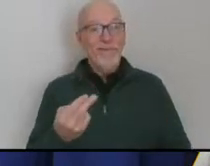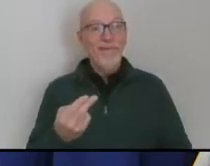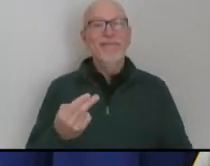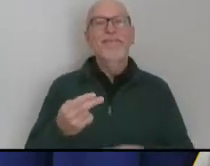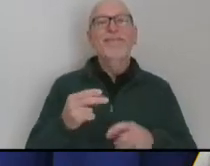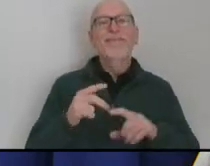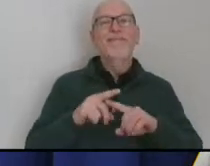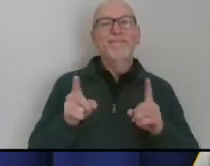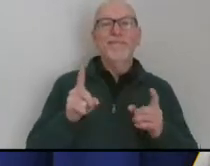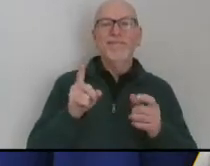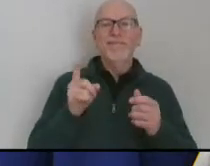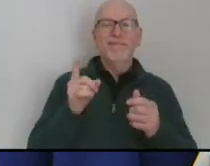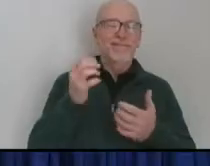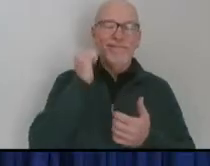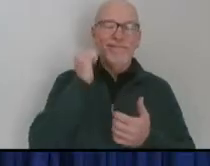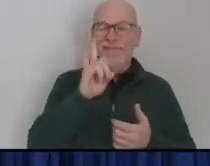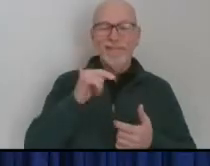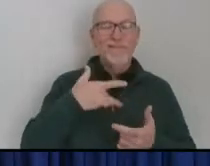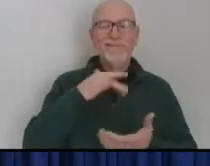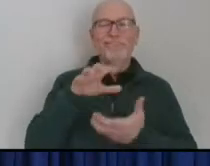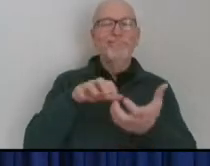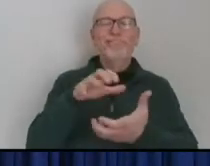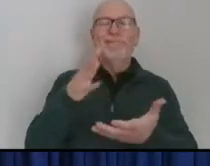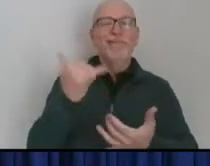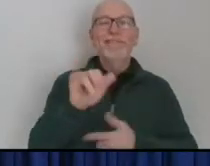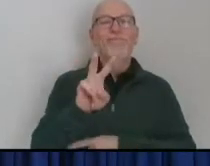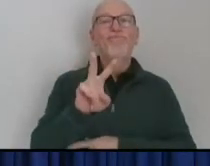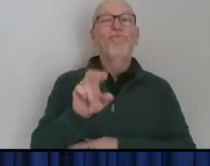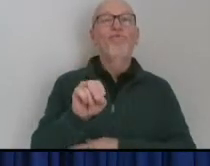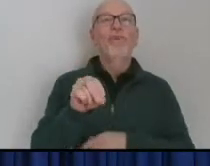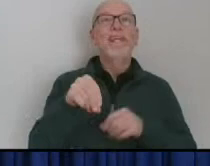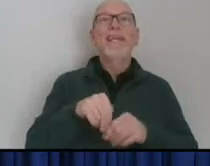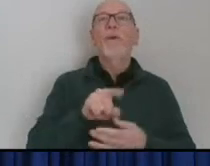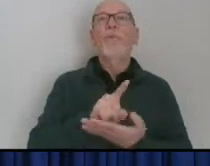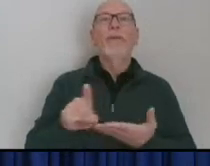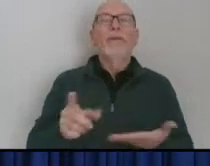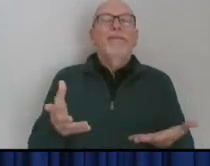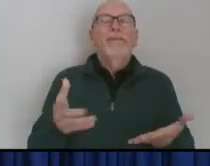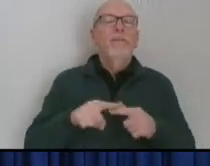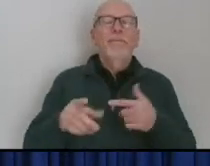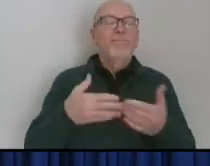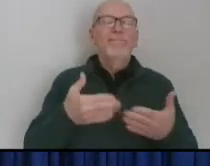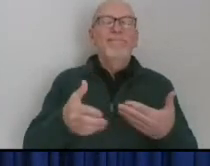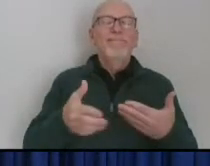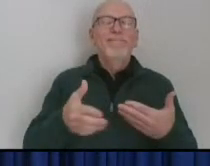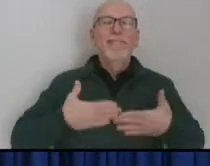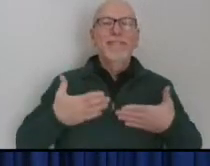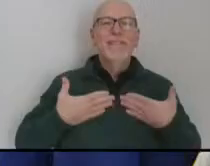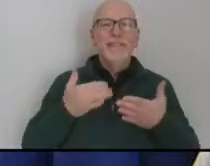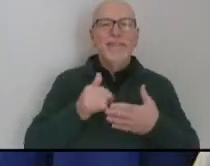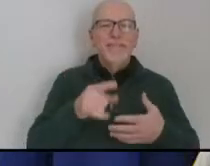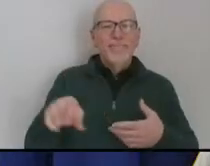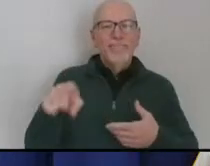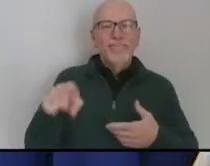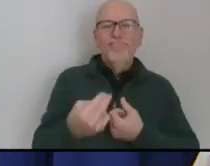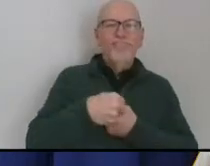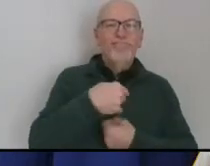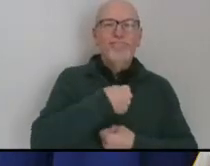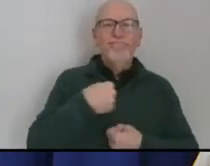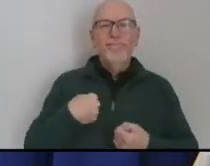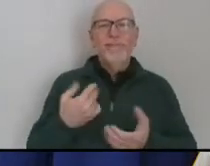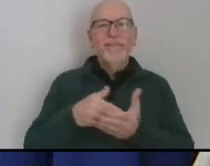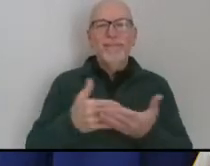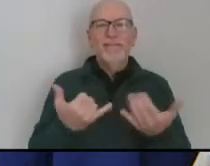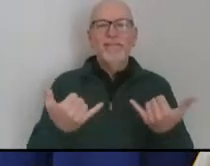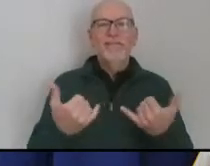days all blur together. So it's 2:30 someday during the week, but we're very glad that you have joined us again.